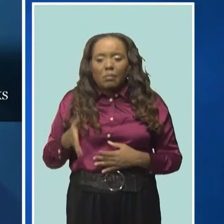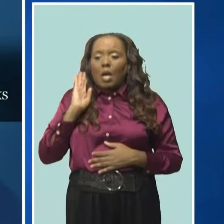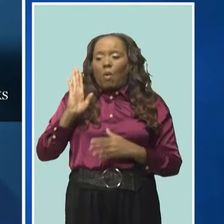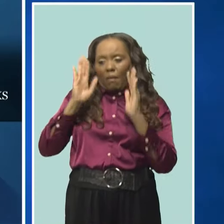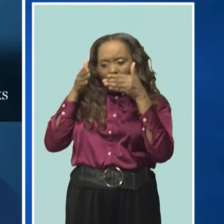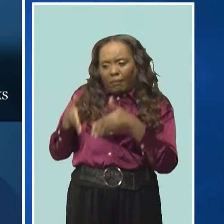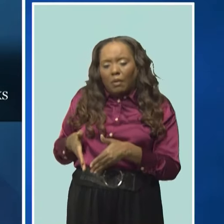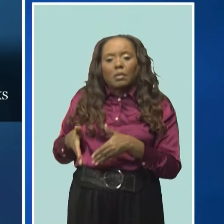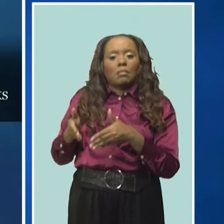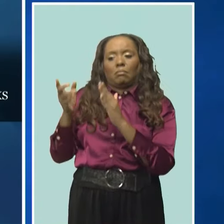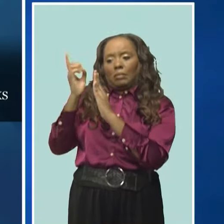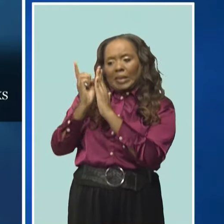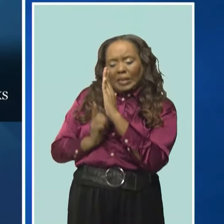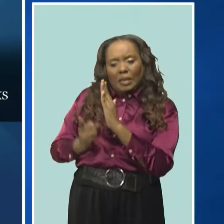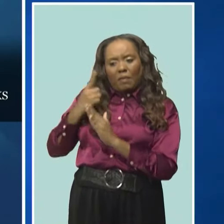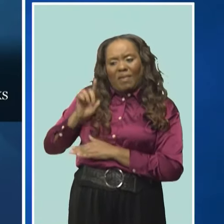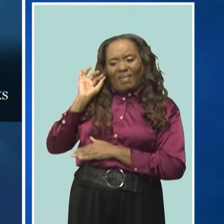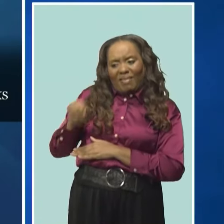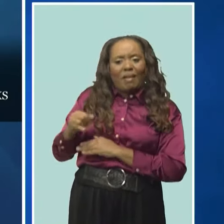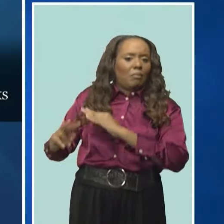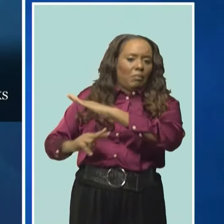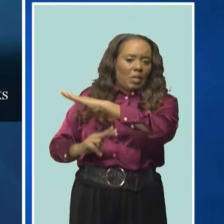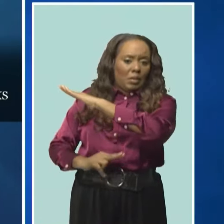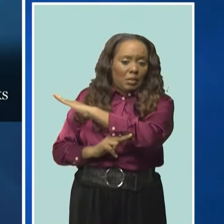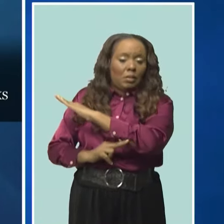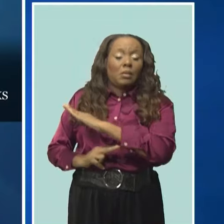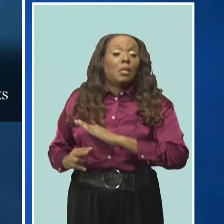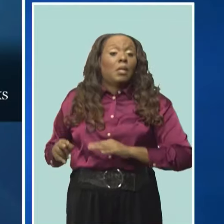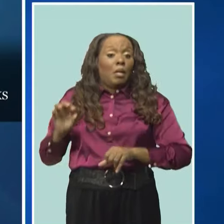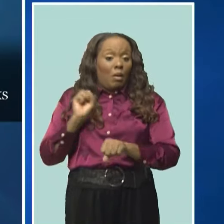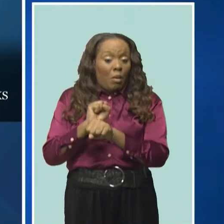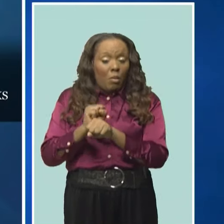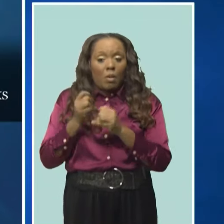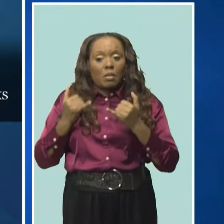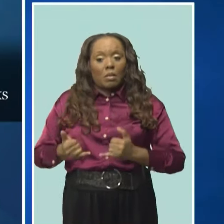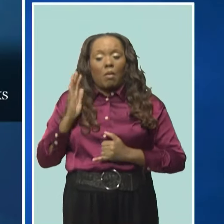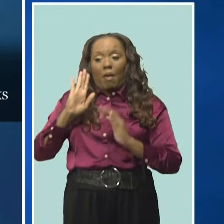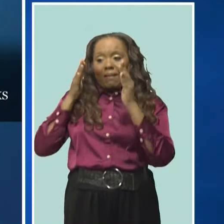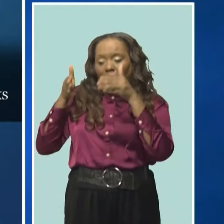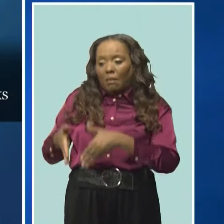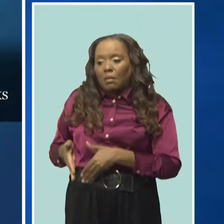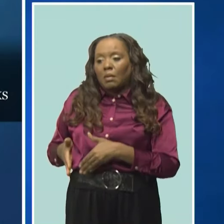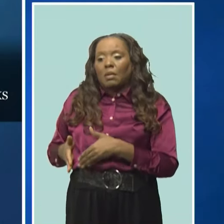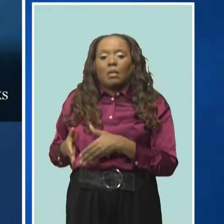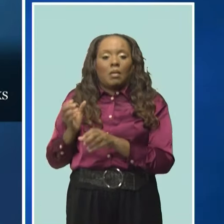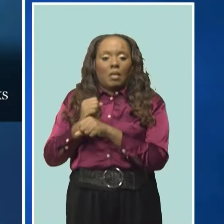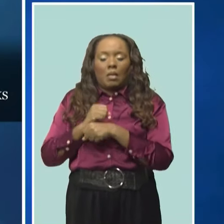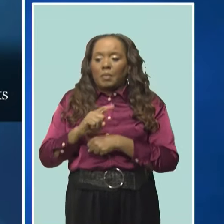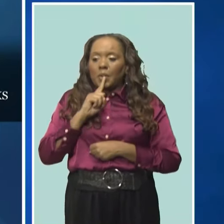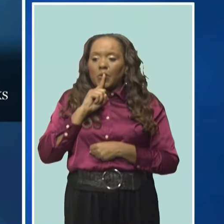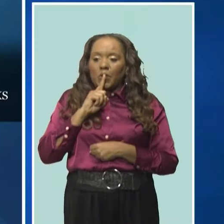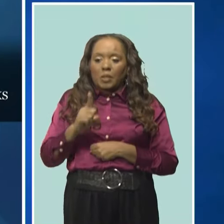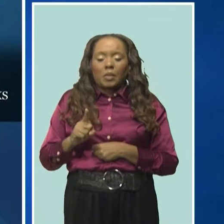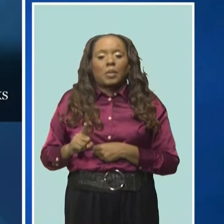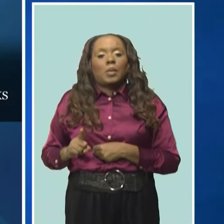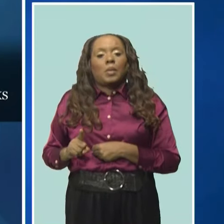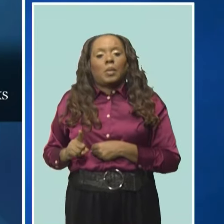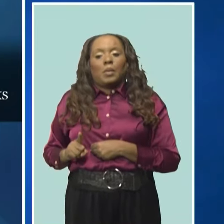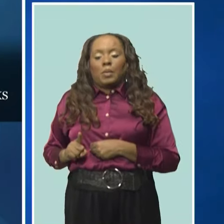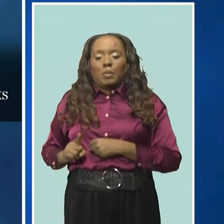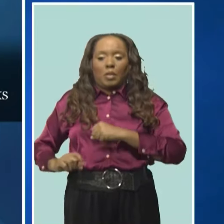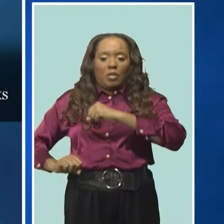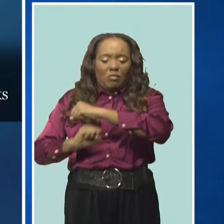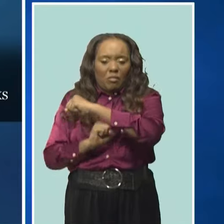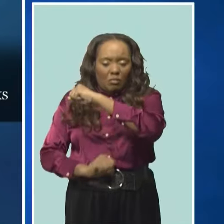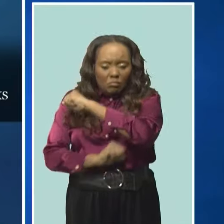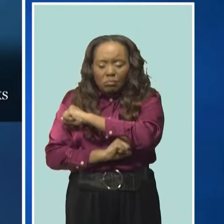on designs for this area. The upcoming works, therefore, will focus on preserving the integrity of the retaining structure,